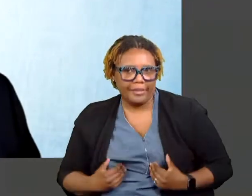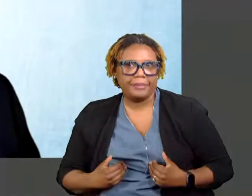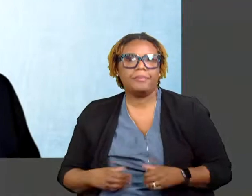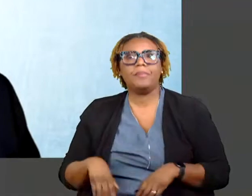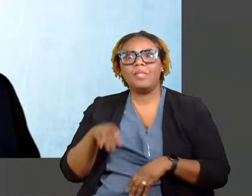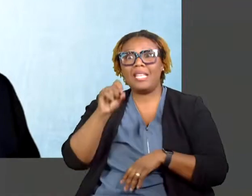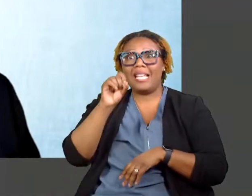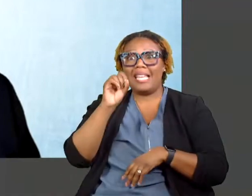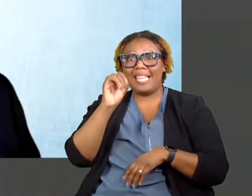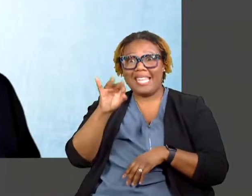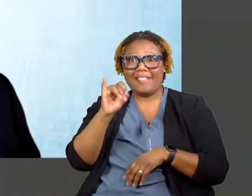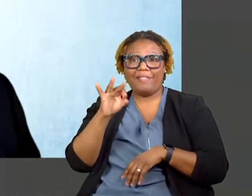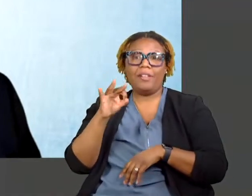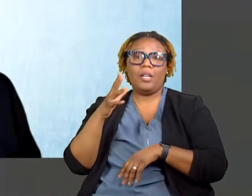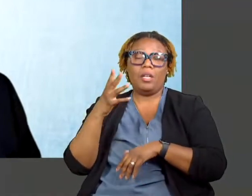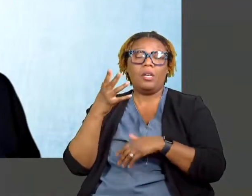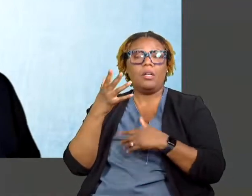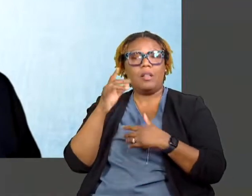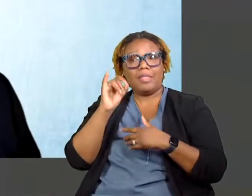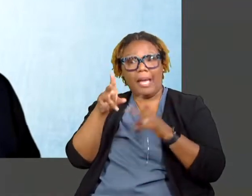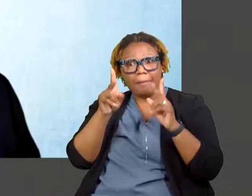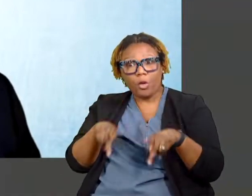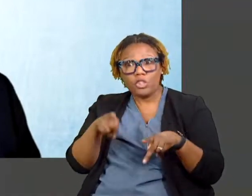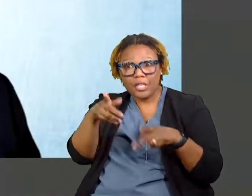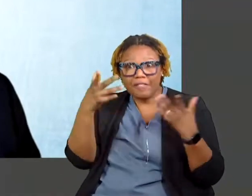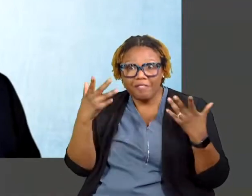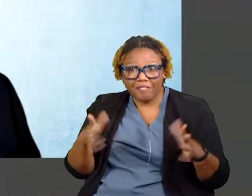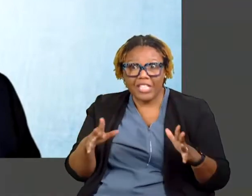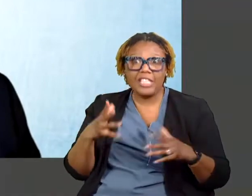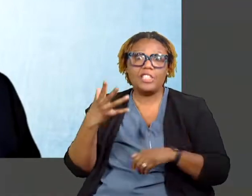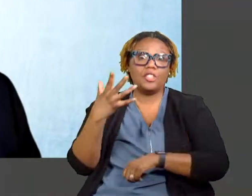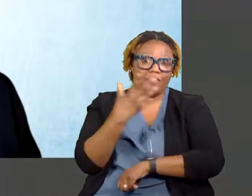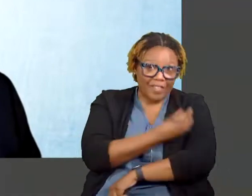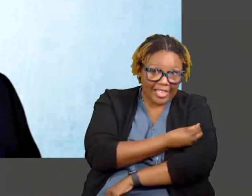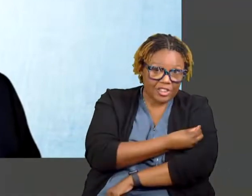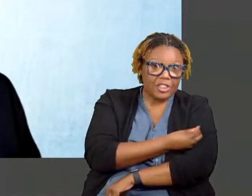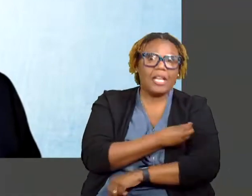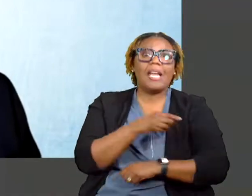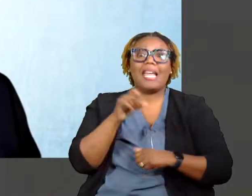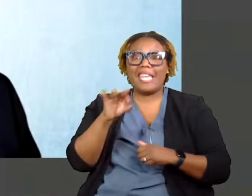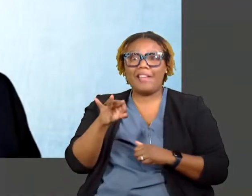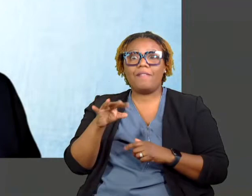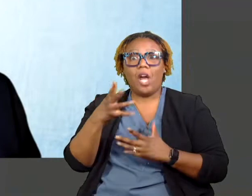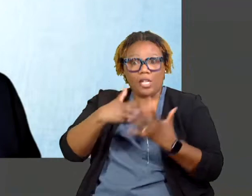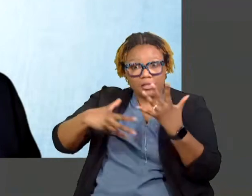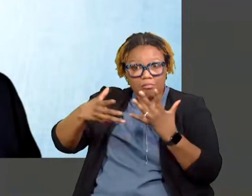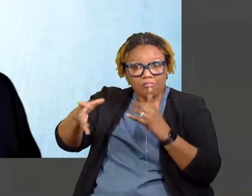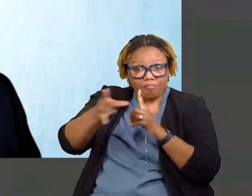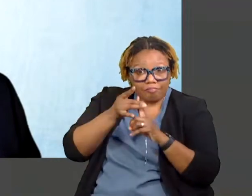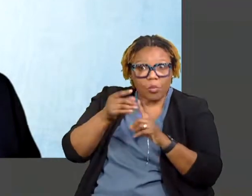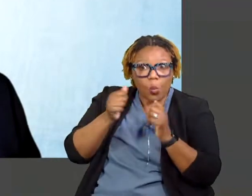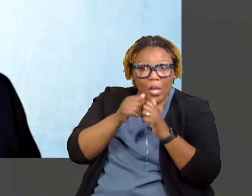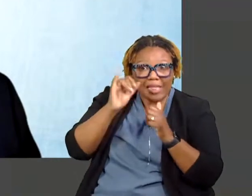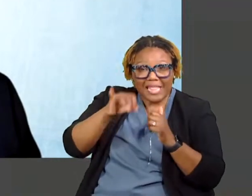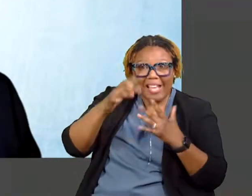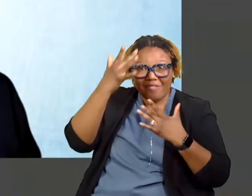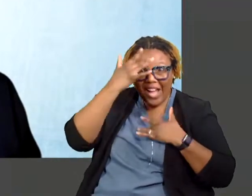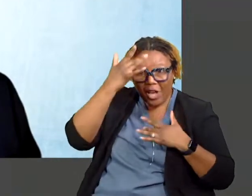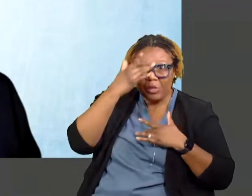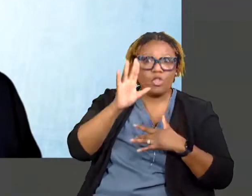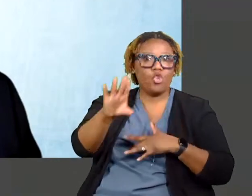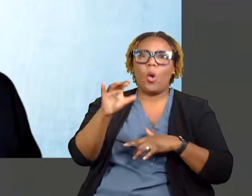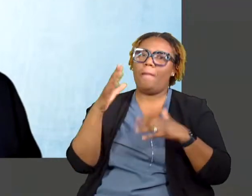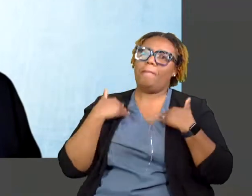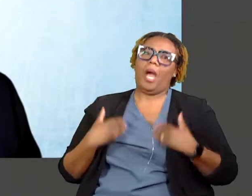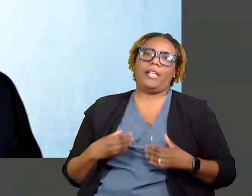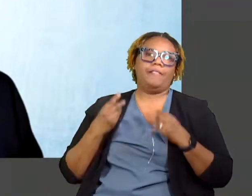person sees that structure again, possibly in the form of a live virus, our bodies are primed to fight. We have a head start on fighting